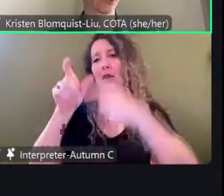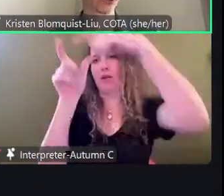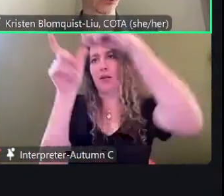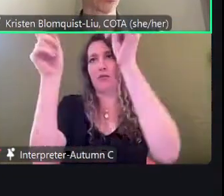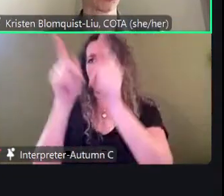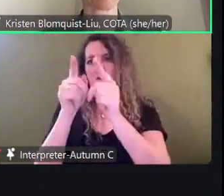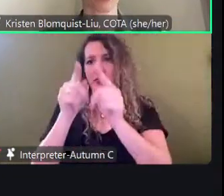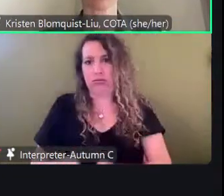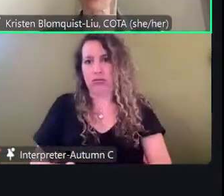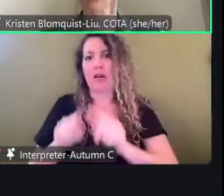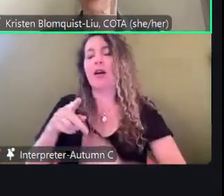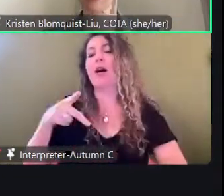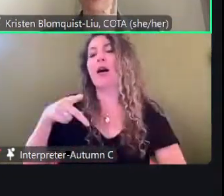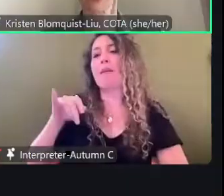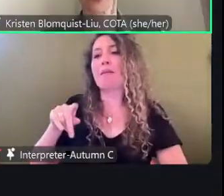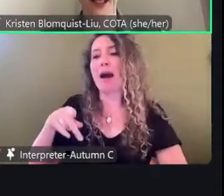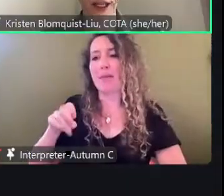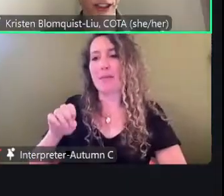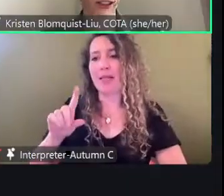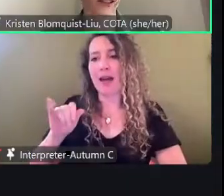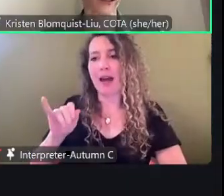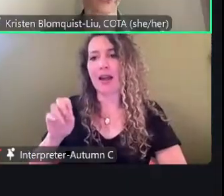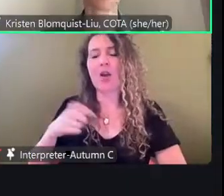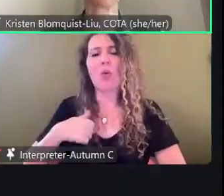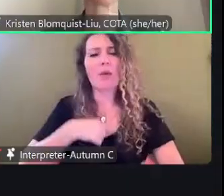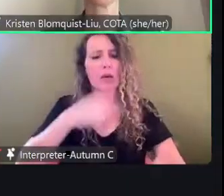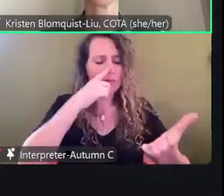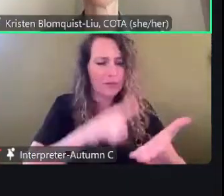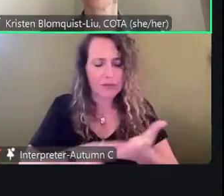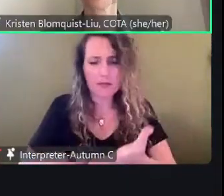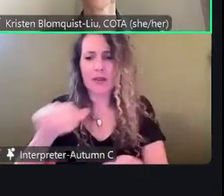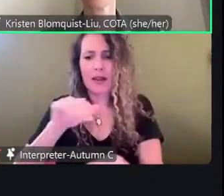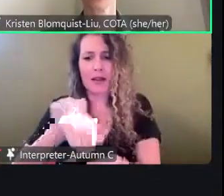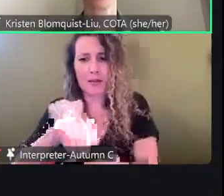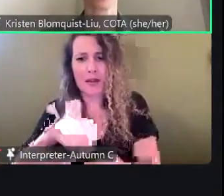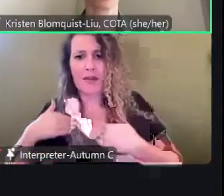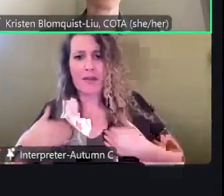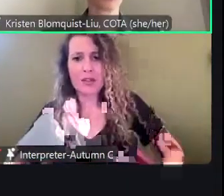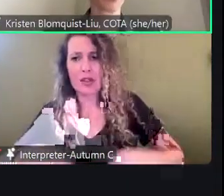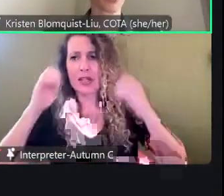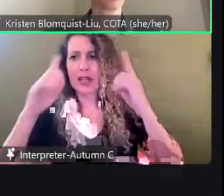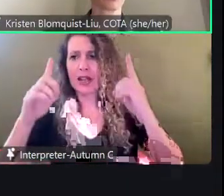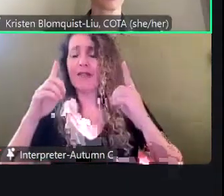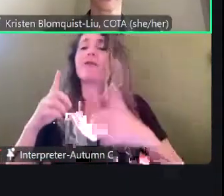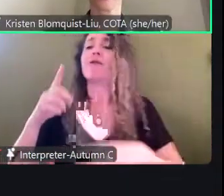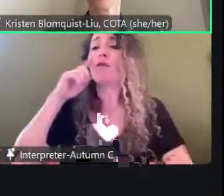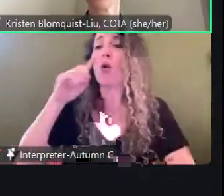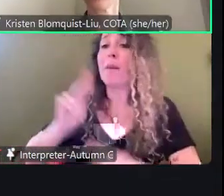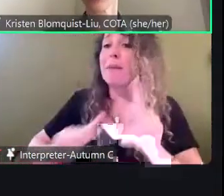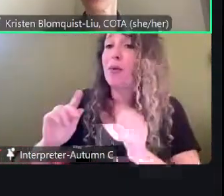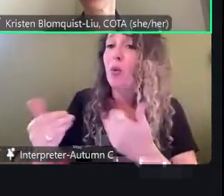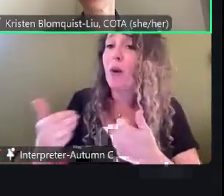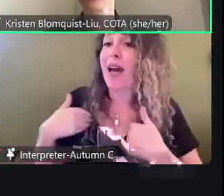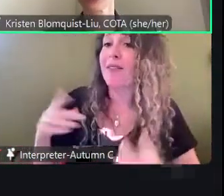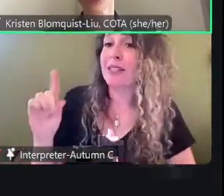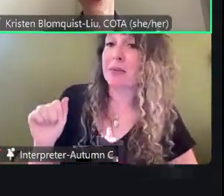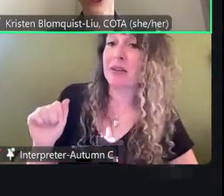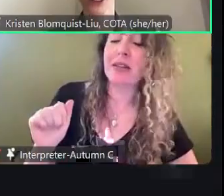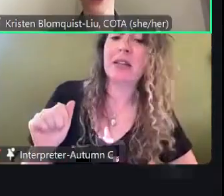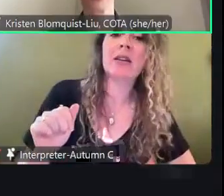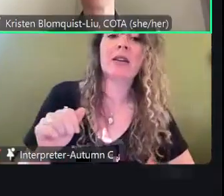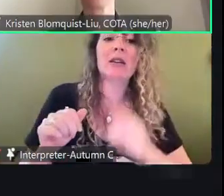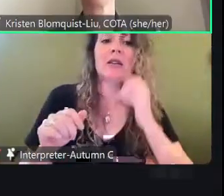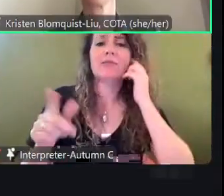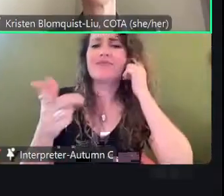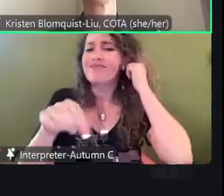were researching medical and scientific education for those with disabilities, we found that those